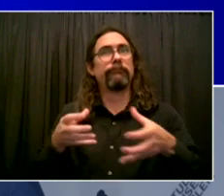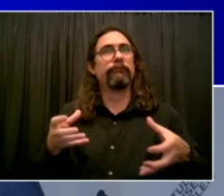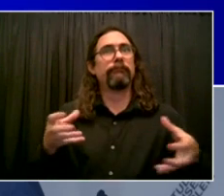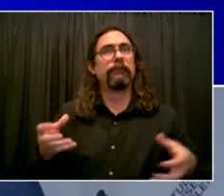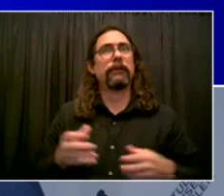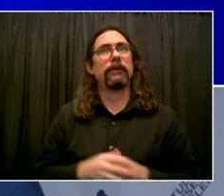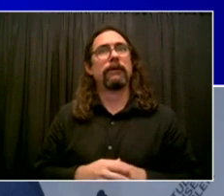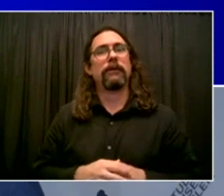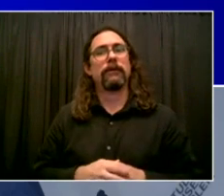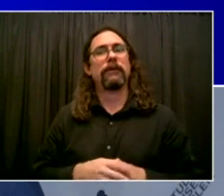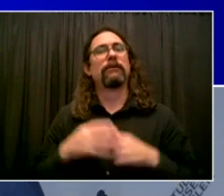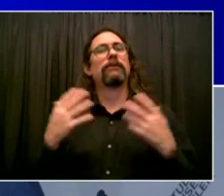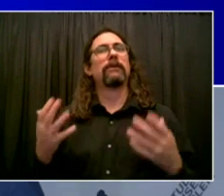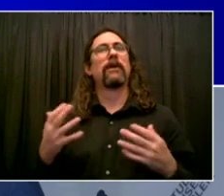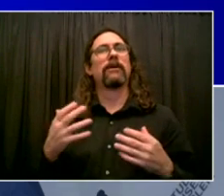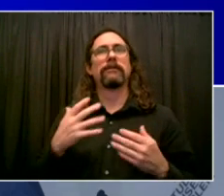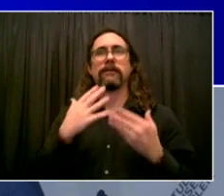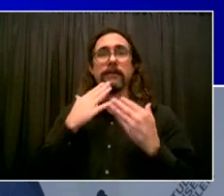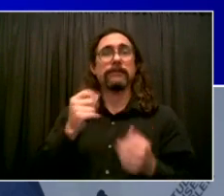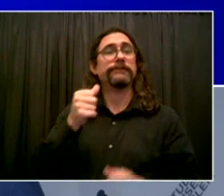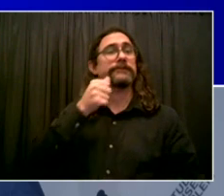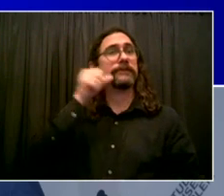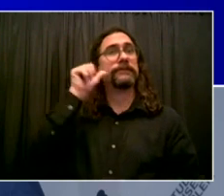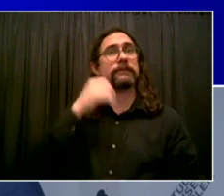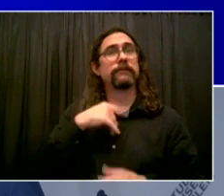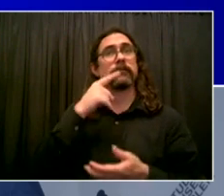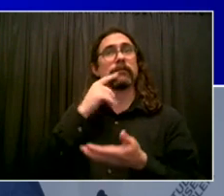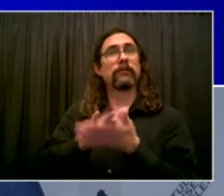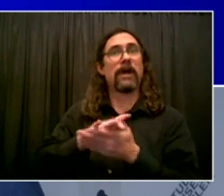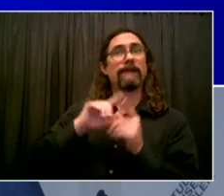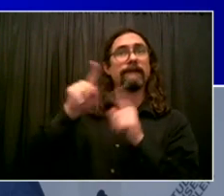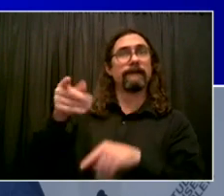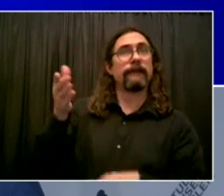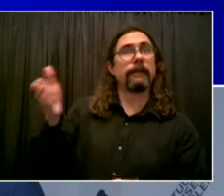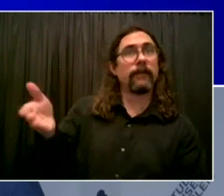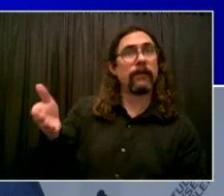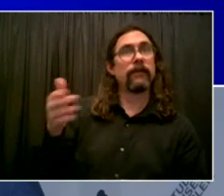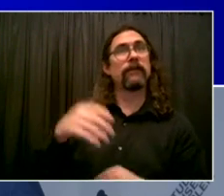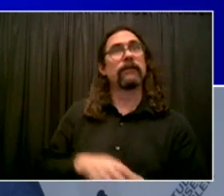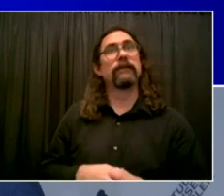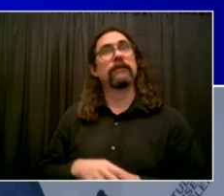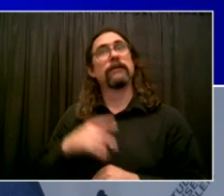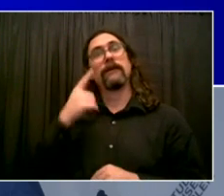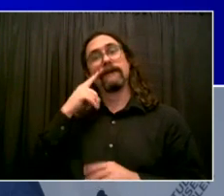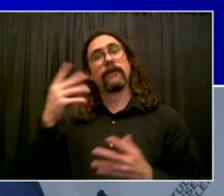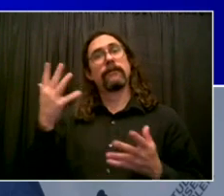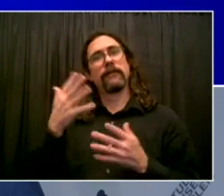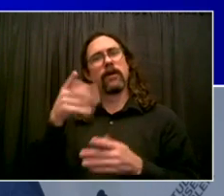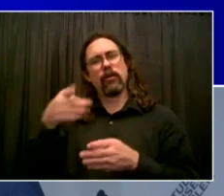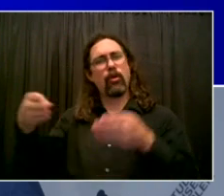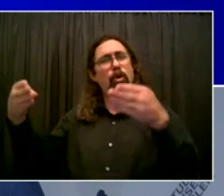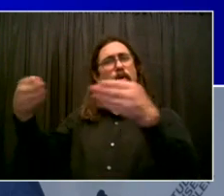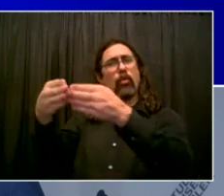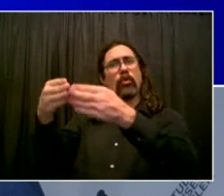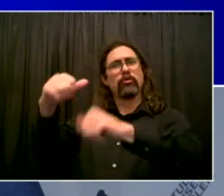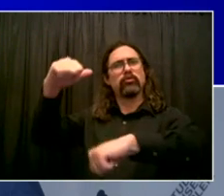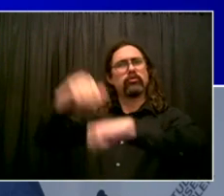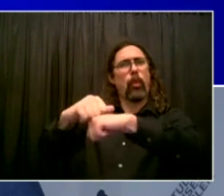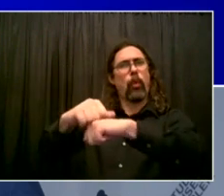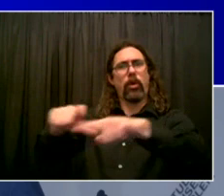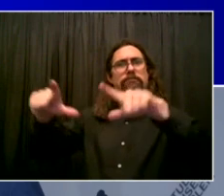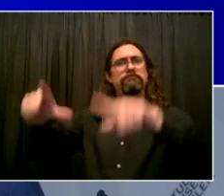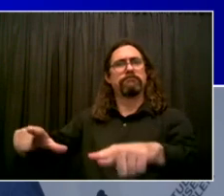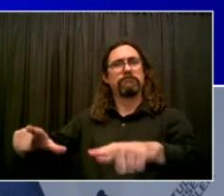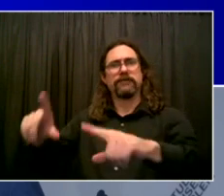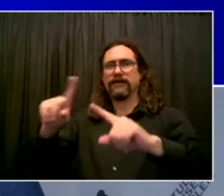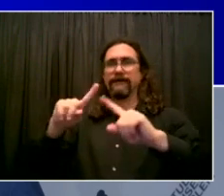the cornerstone laying ceremony. It was a really moving moment because this is a museum that is doing a sacred